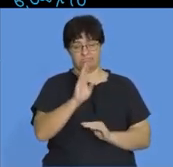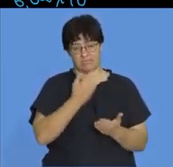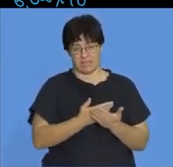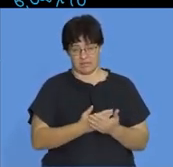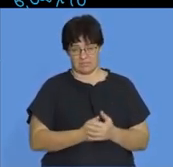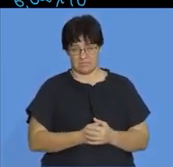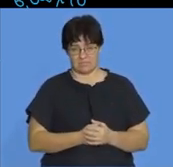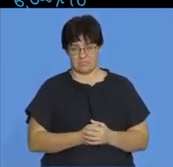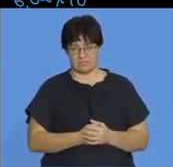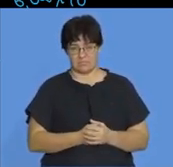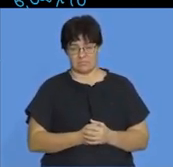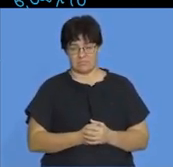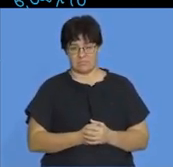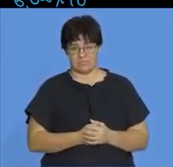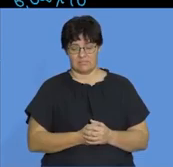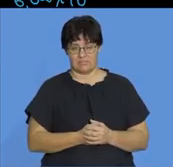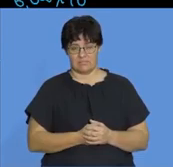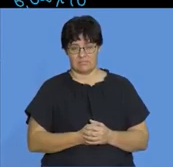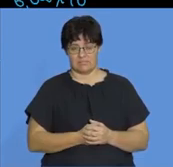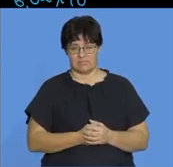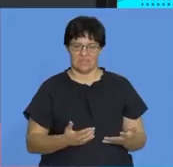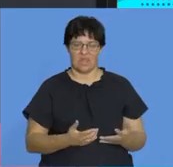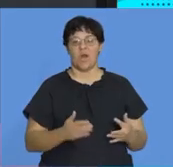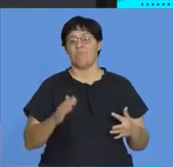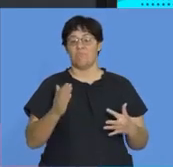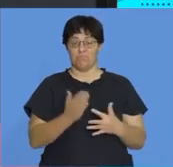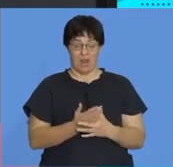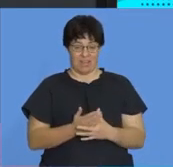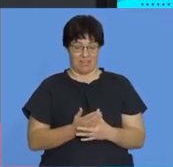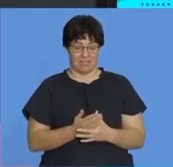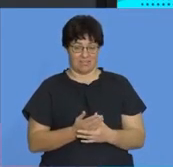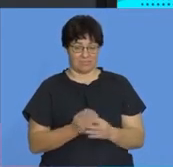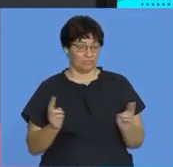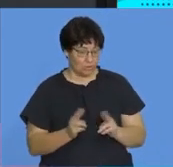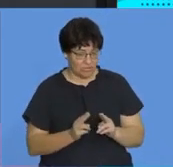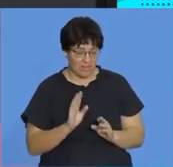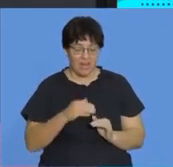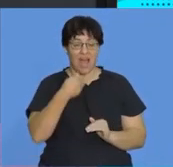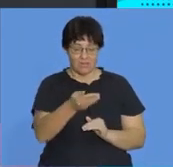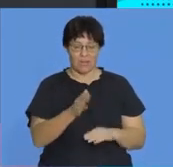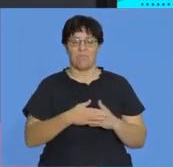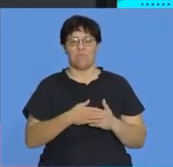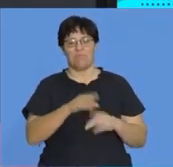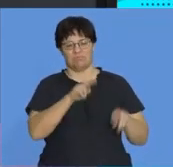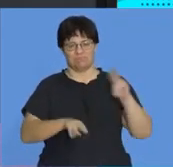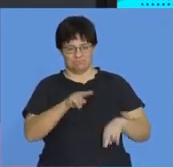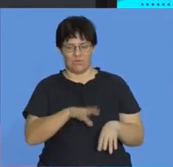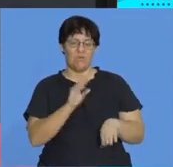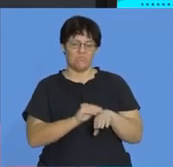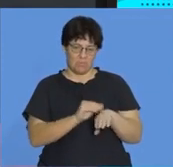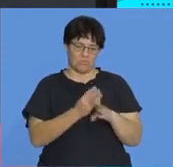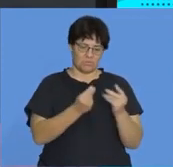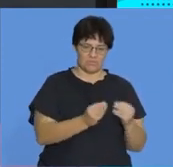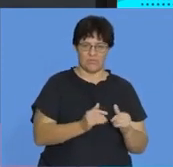our confidence in as far as this is concerned, right? We'll take a short break for now, and then after that, we'll continue with more revision